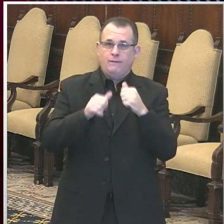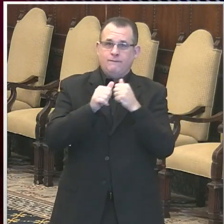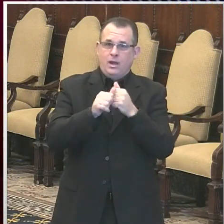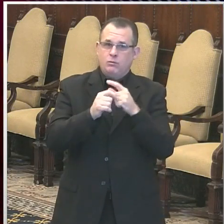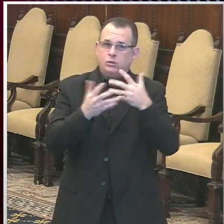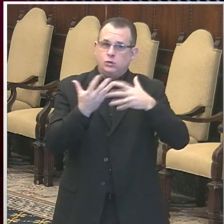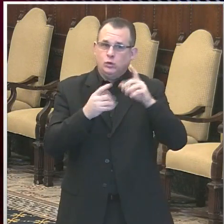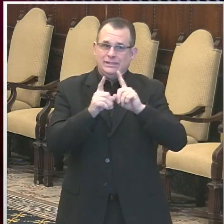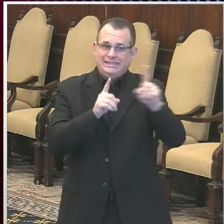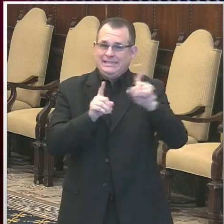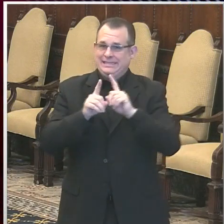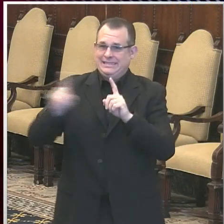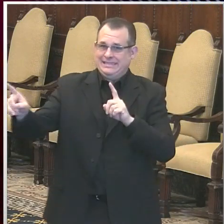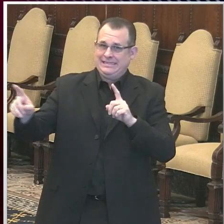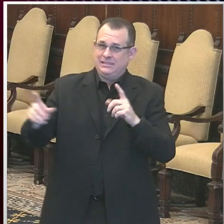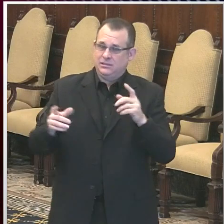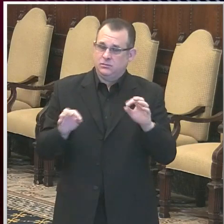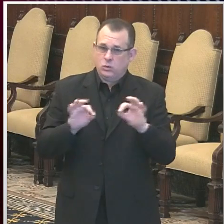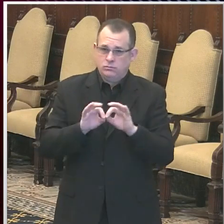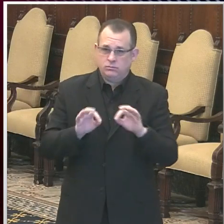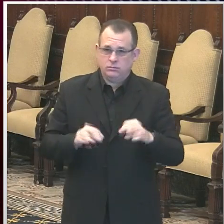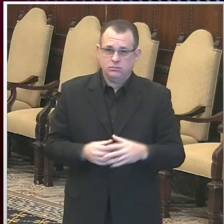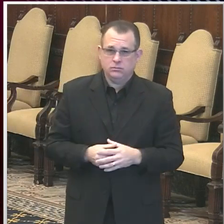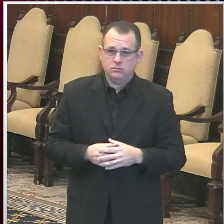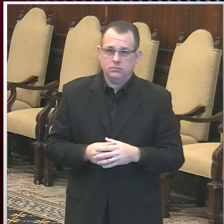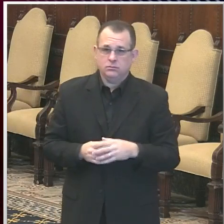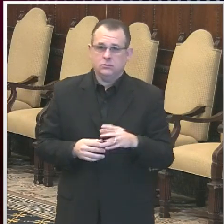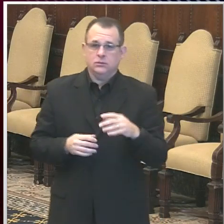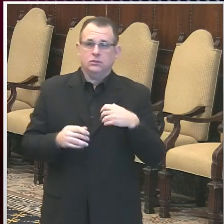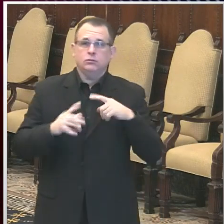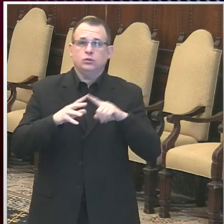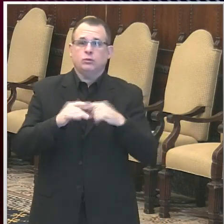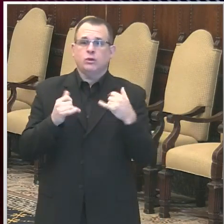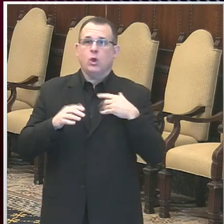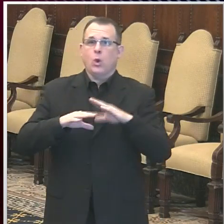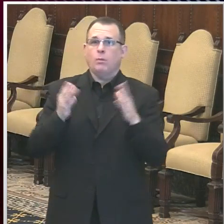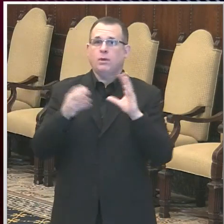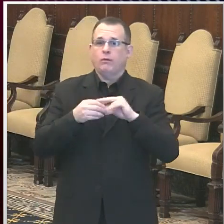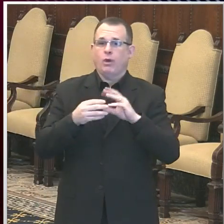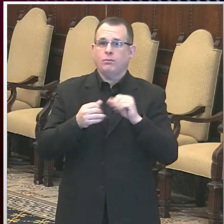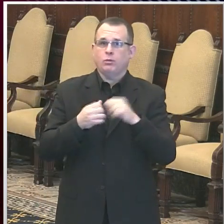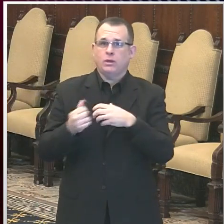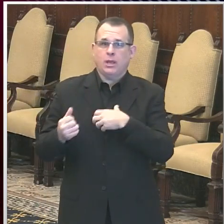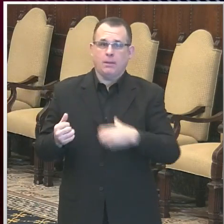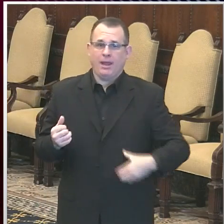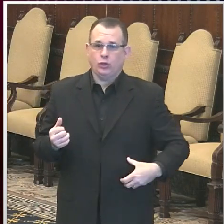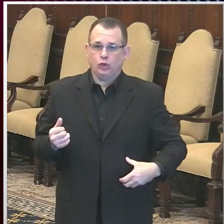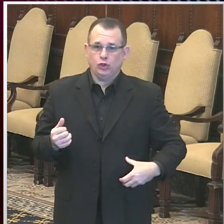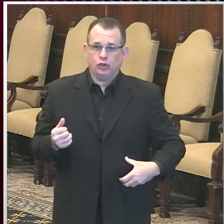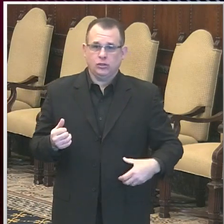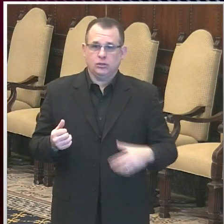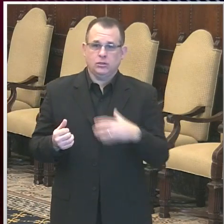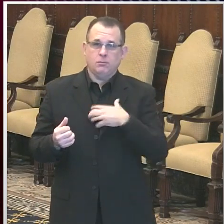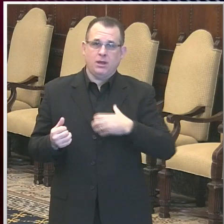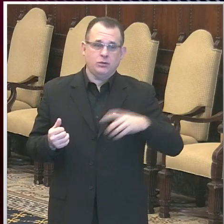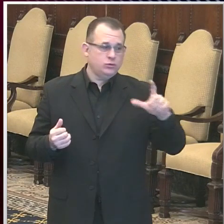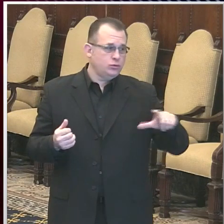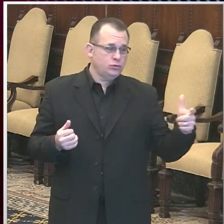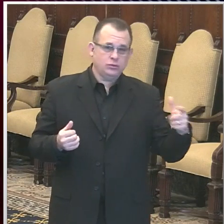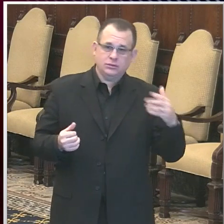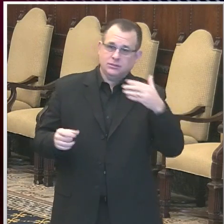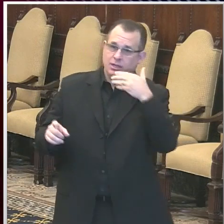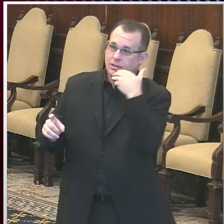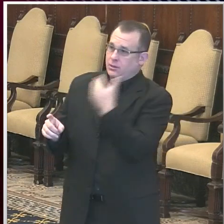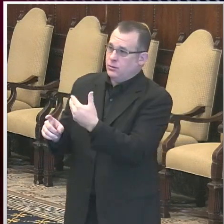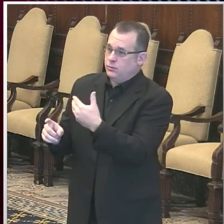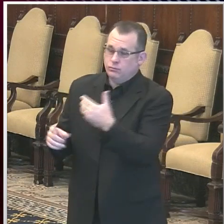guidelines. And today we will begin with opening remarks from Mayor Jim Kenney. Mayor. Thank you, Mike. Good afternoon, everyone. I want to